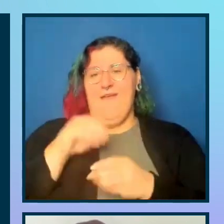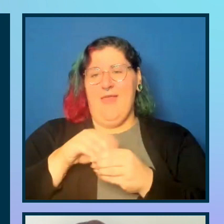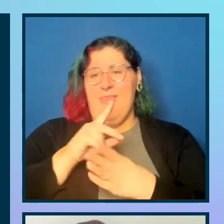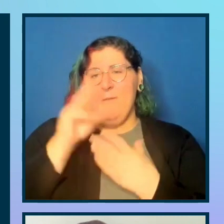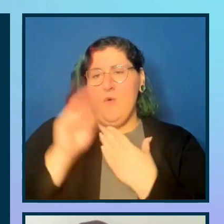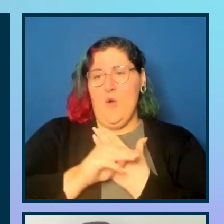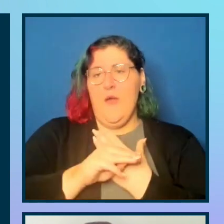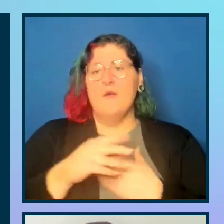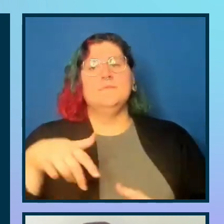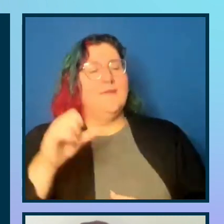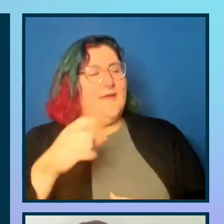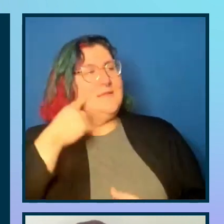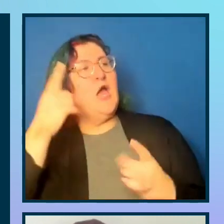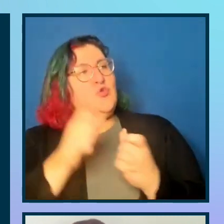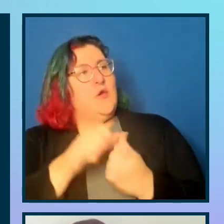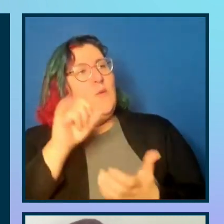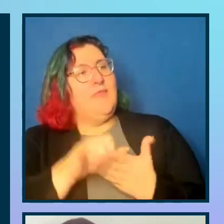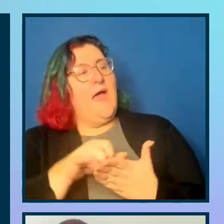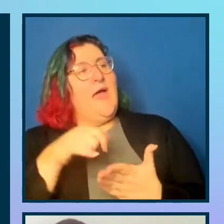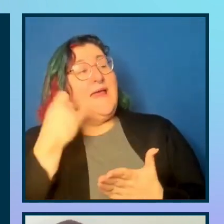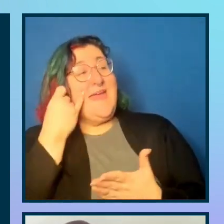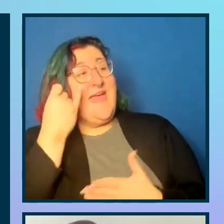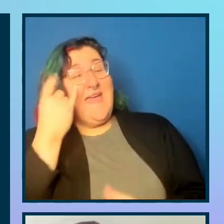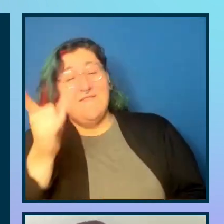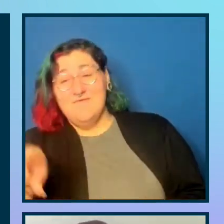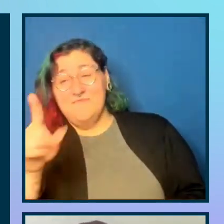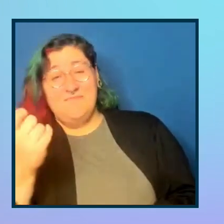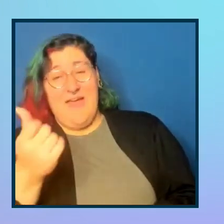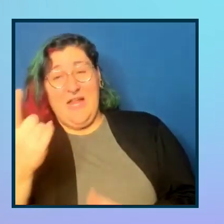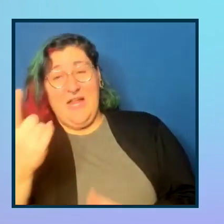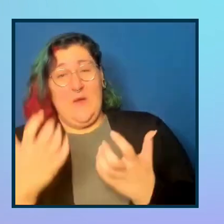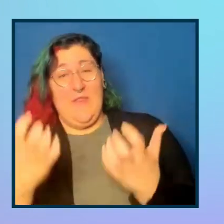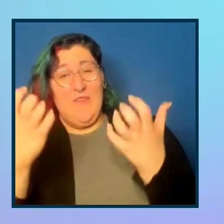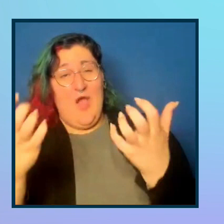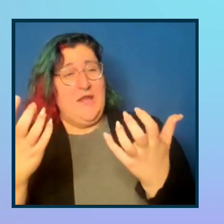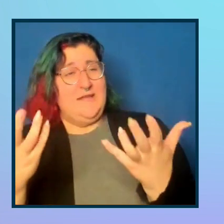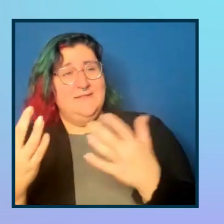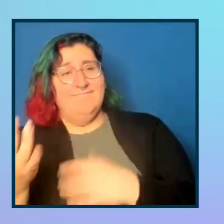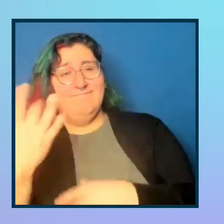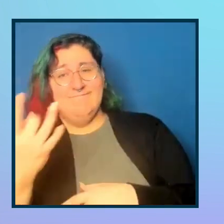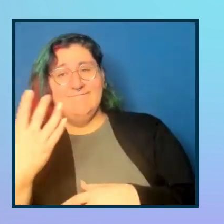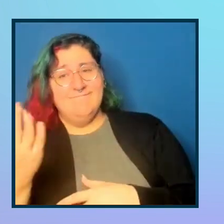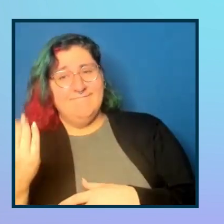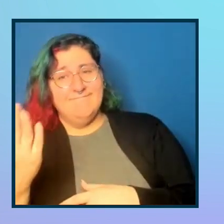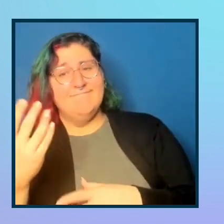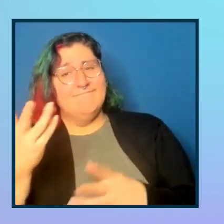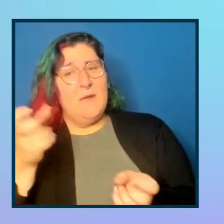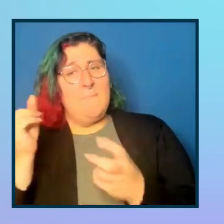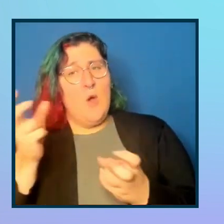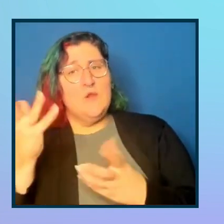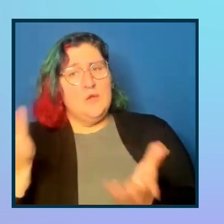say if anybody in the audience has some suggestions, definitely post those in the ideas. We'd love